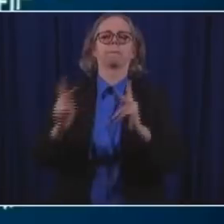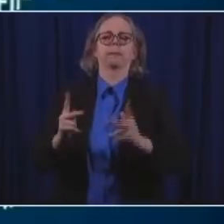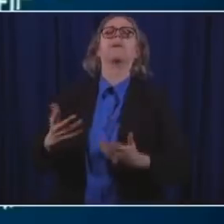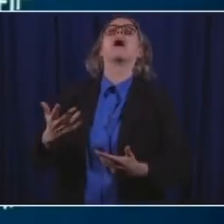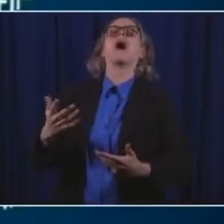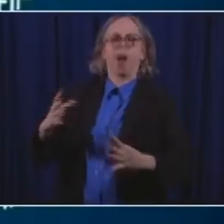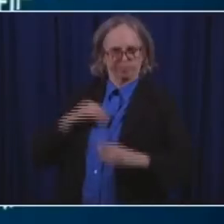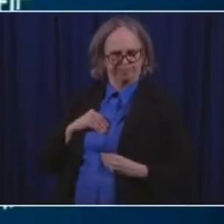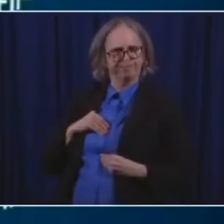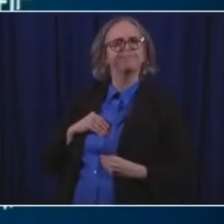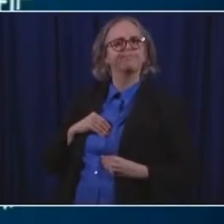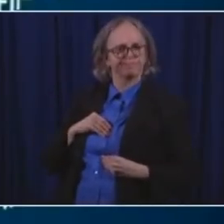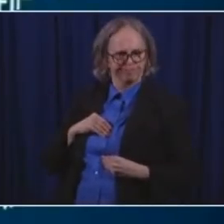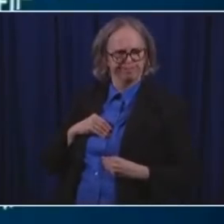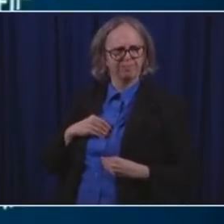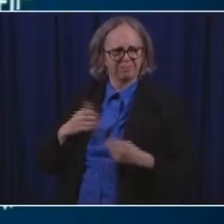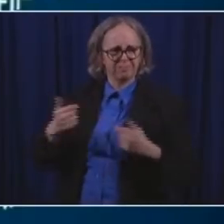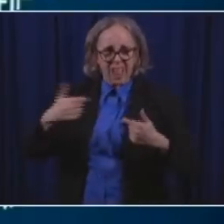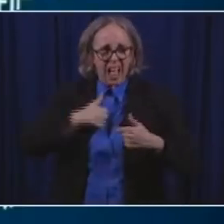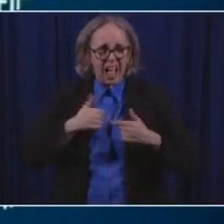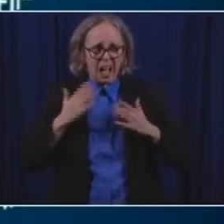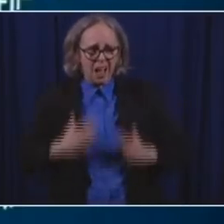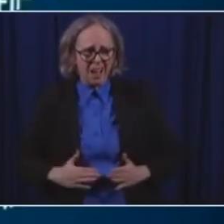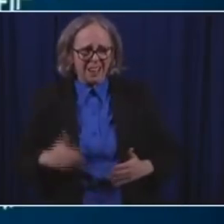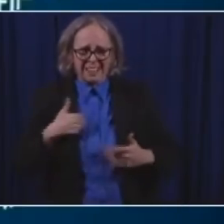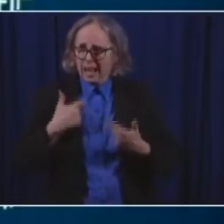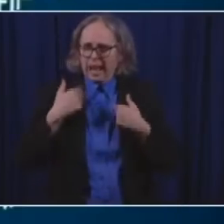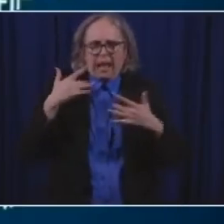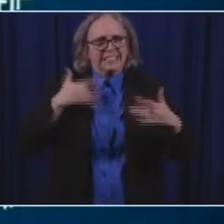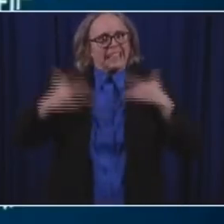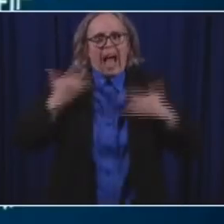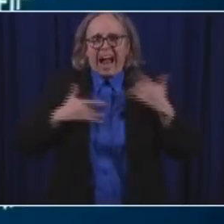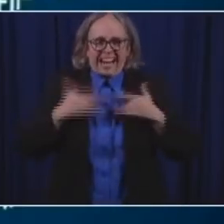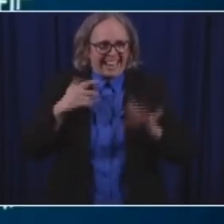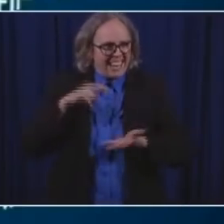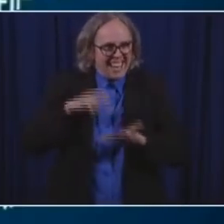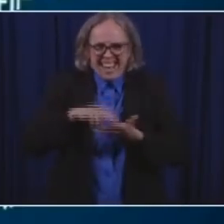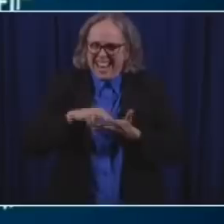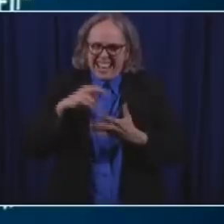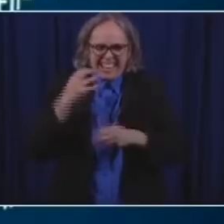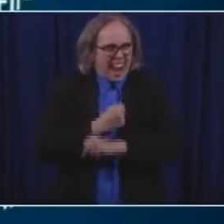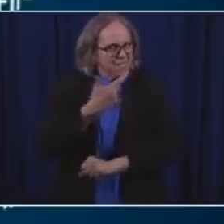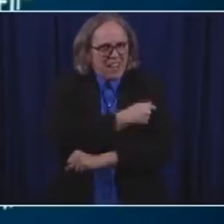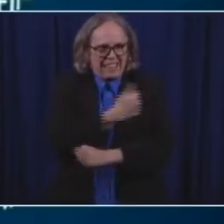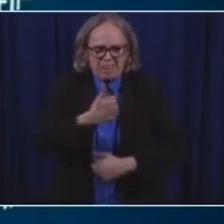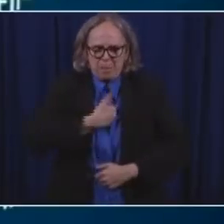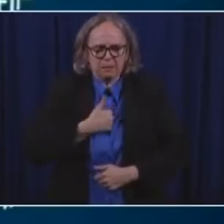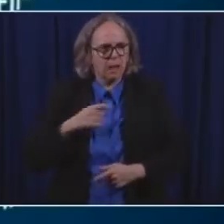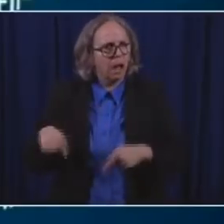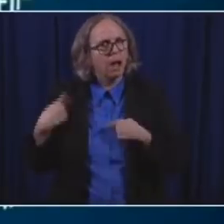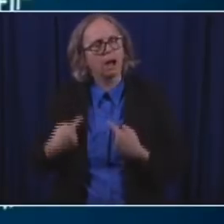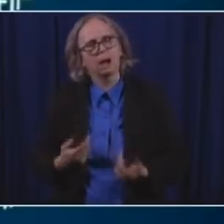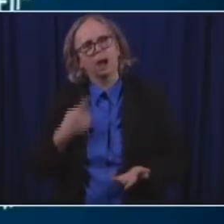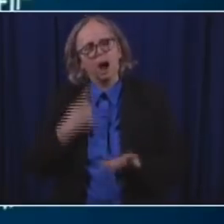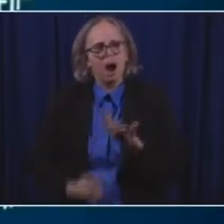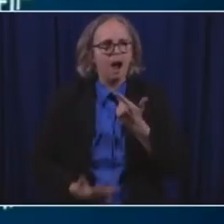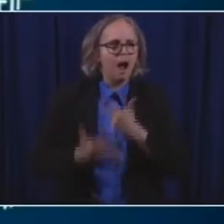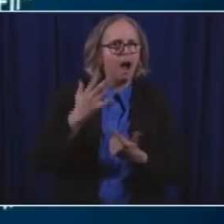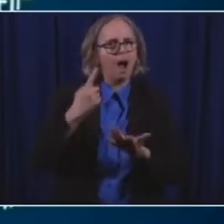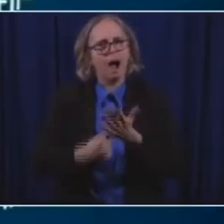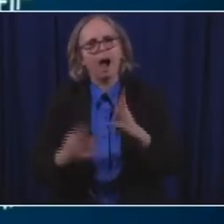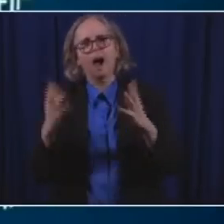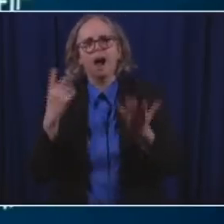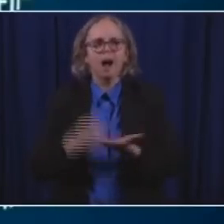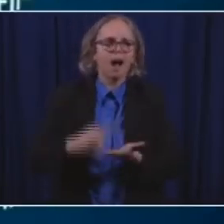almost giddy about having vaccines because I've been talking about COVID now for almost a year, and I want to talk about other things and